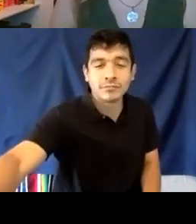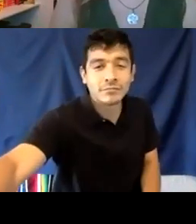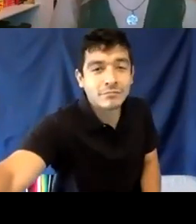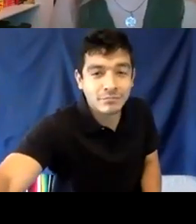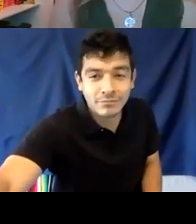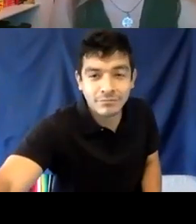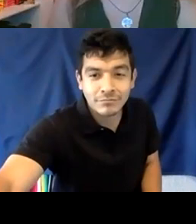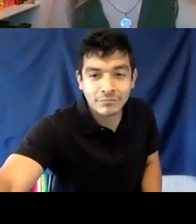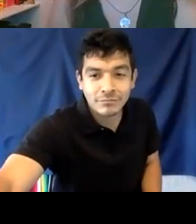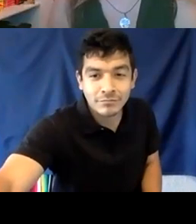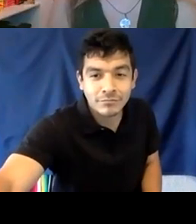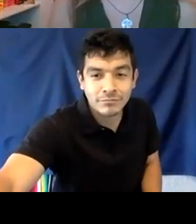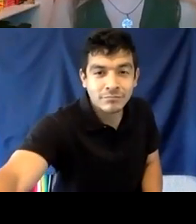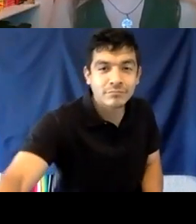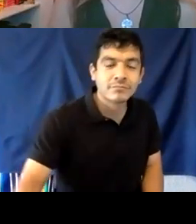that?